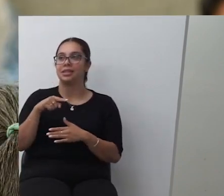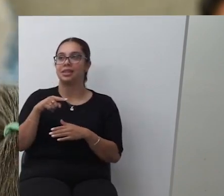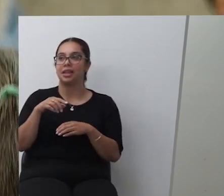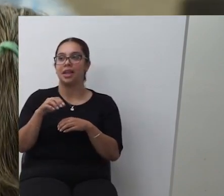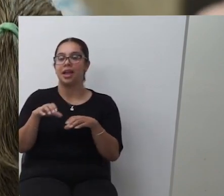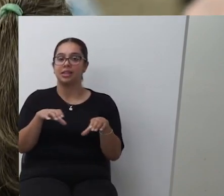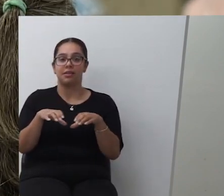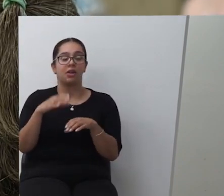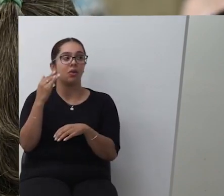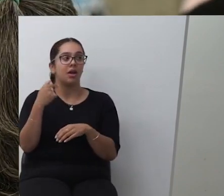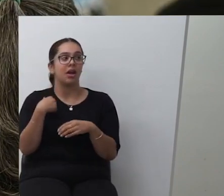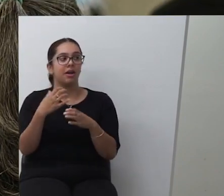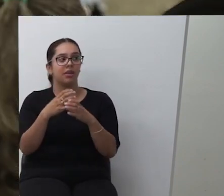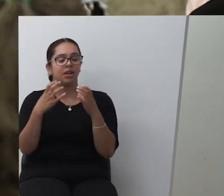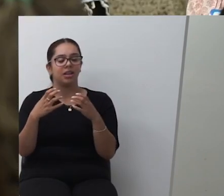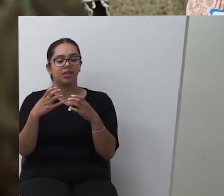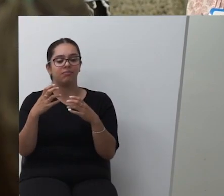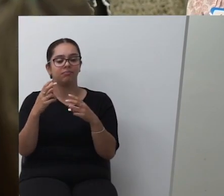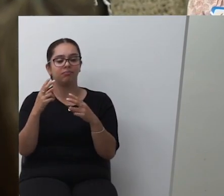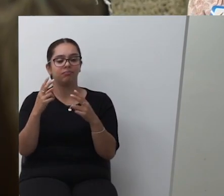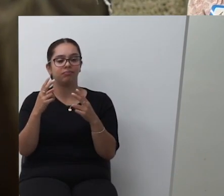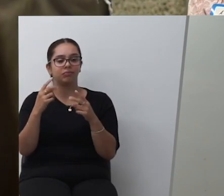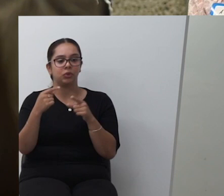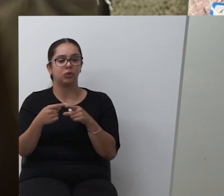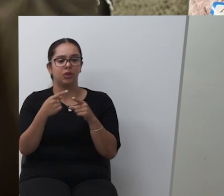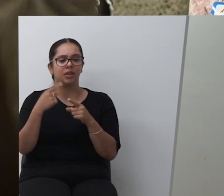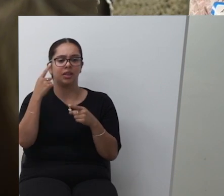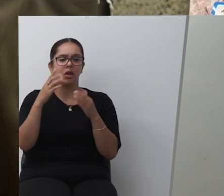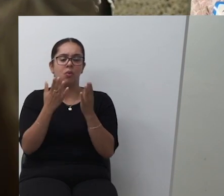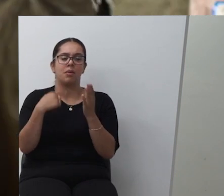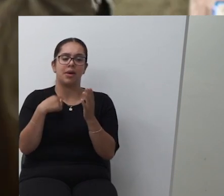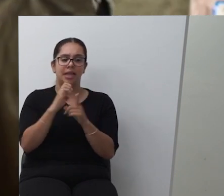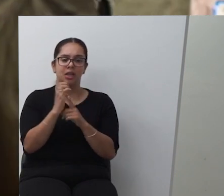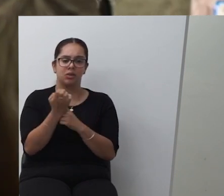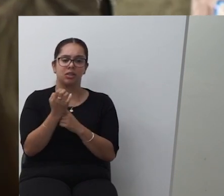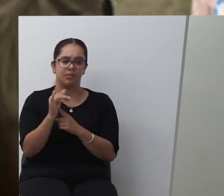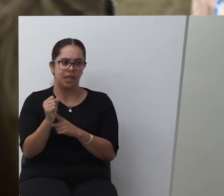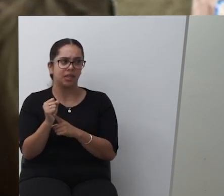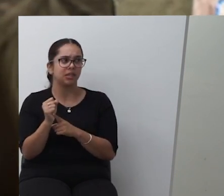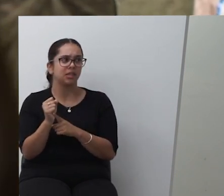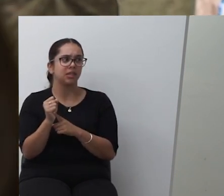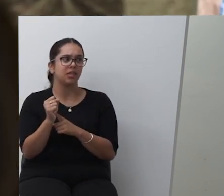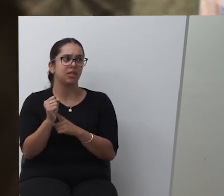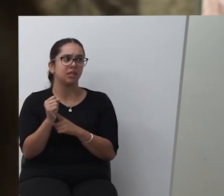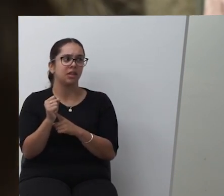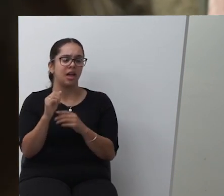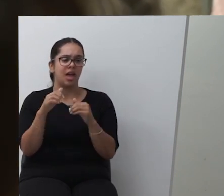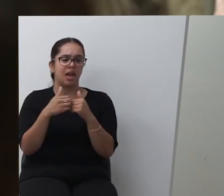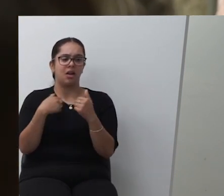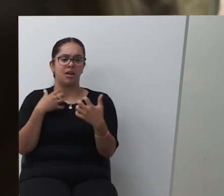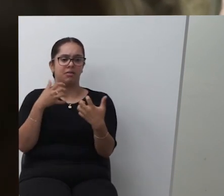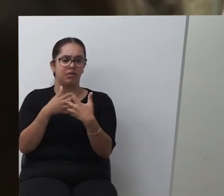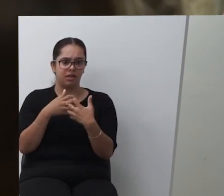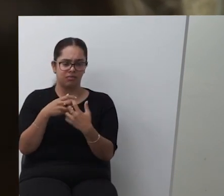I had a lot of trouble thinking about like what my ecosystem was. Like I kind of was like, how do I fit, and do I